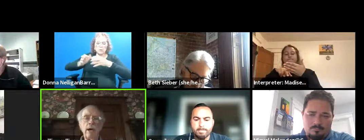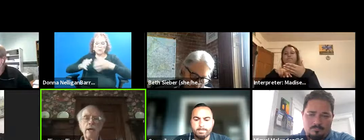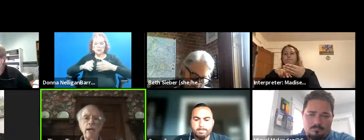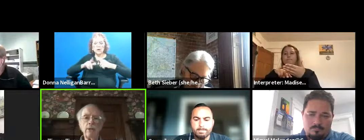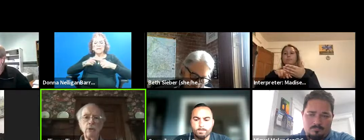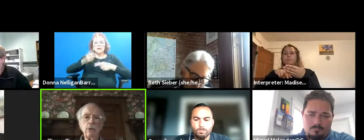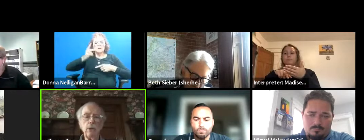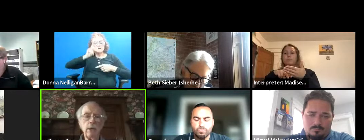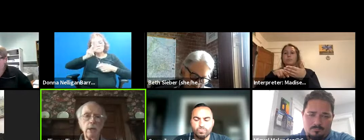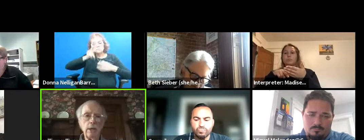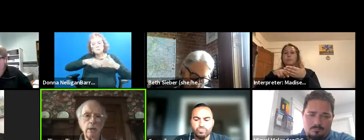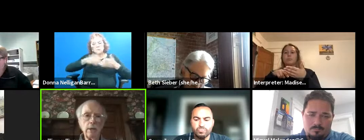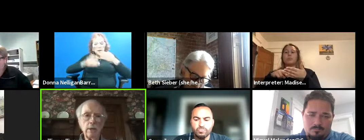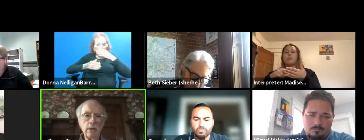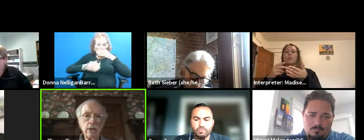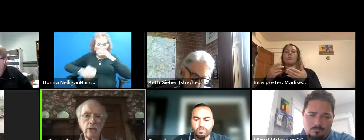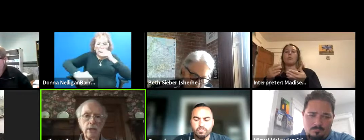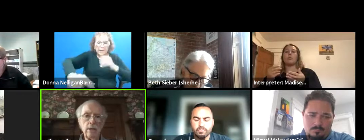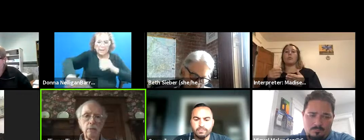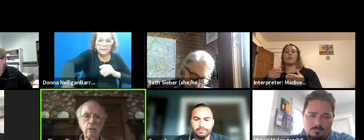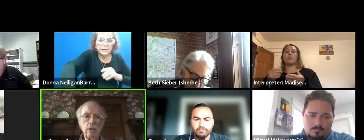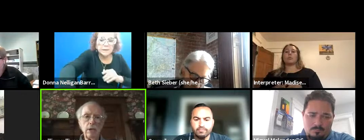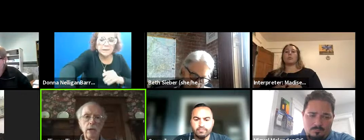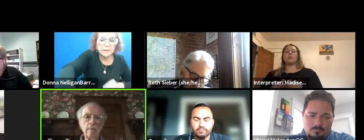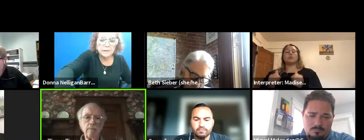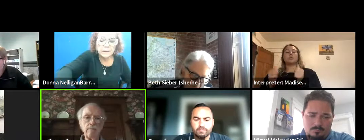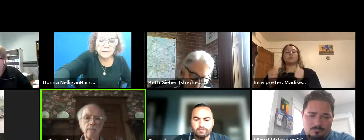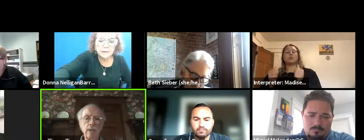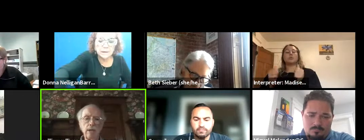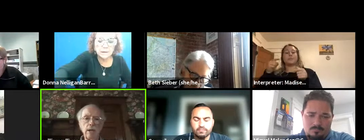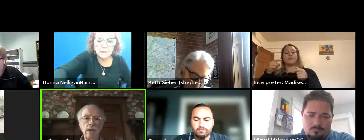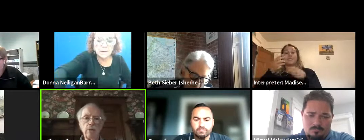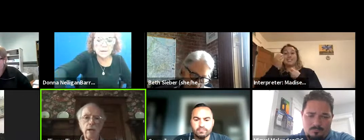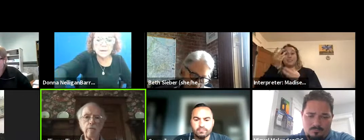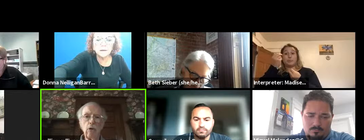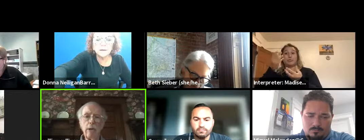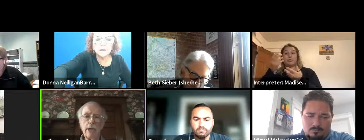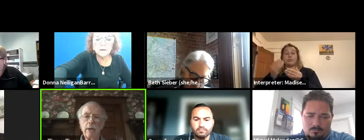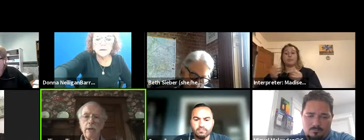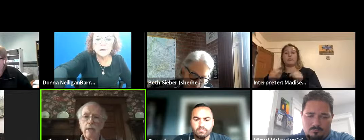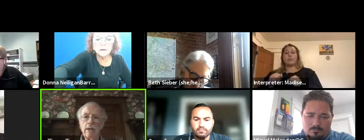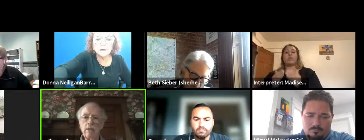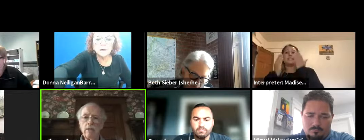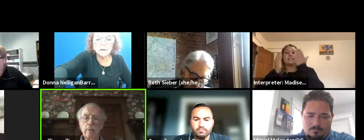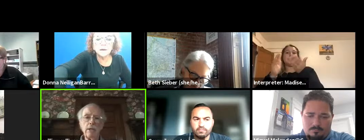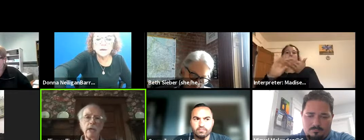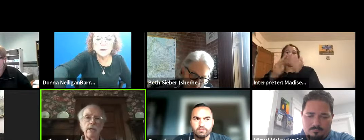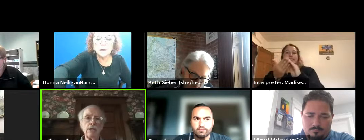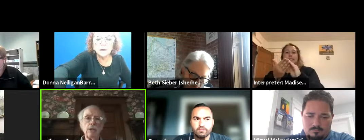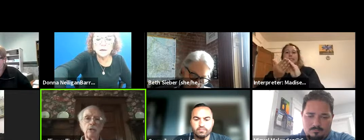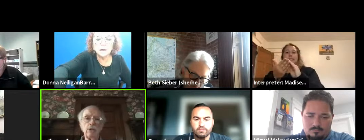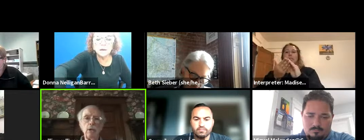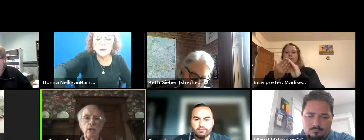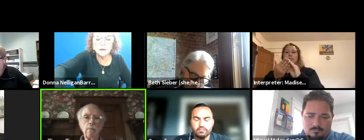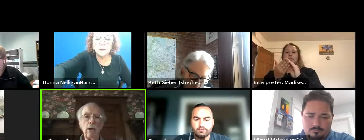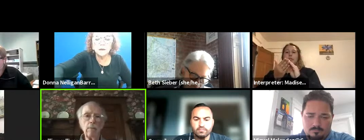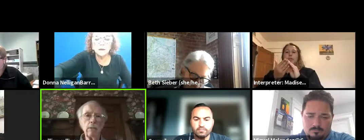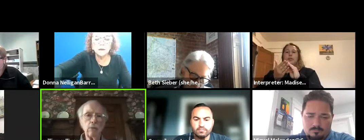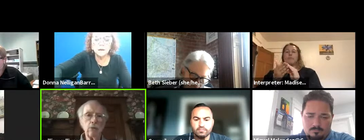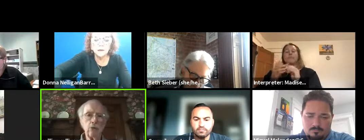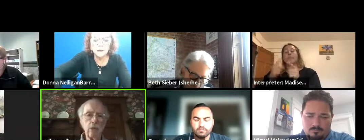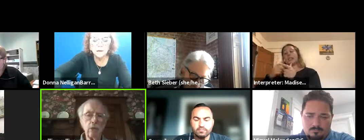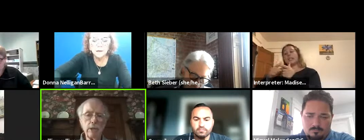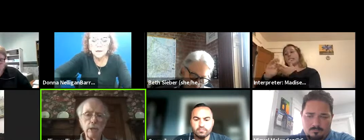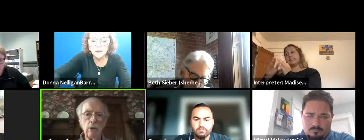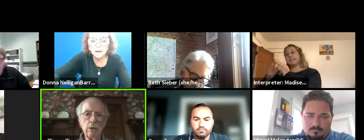and provide that to the city with in an electronic format. Typically, that then goes to the law